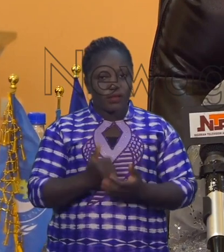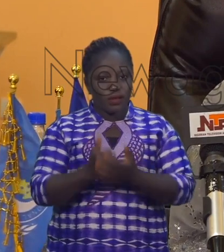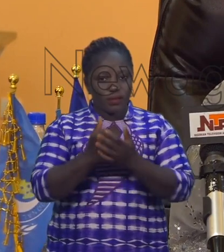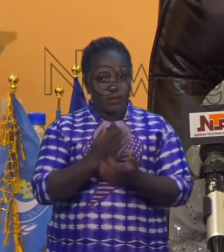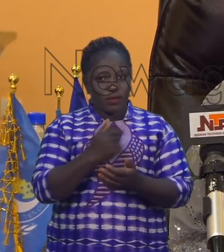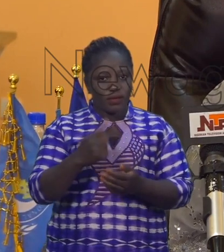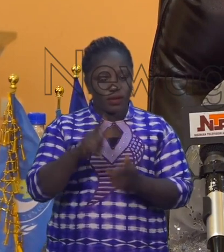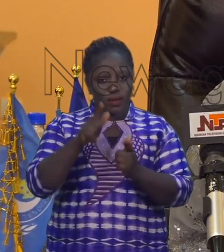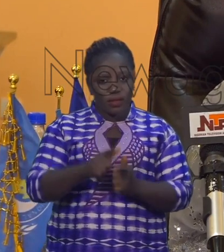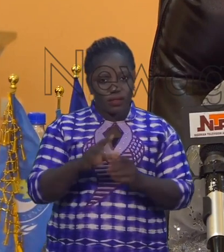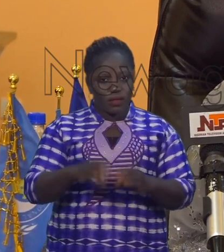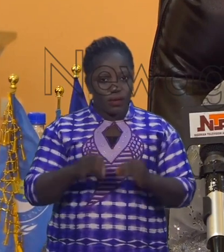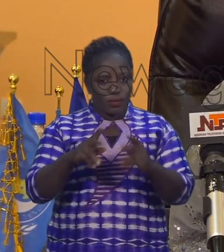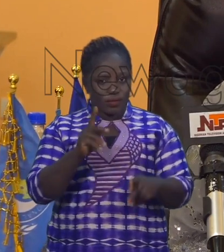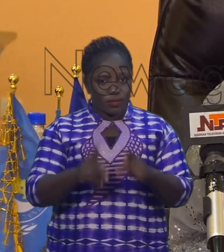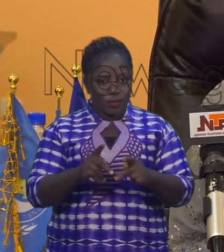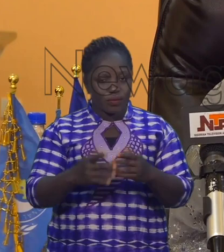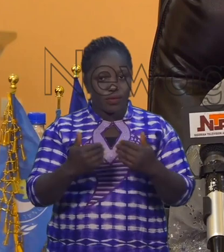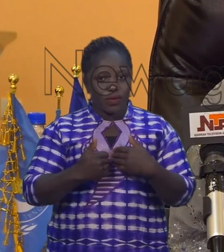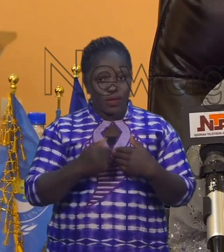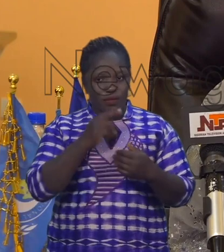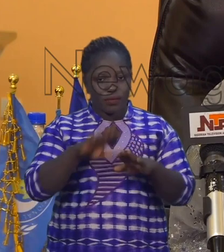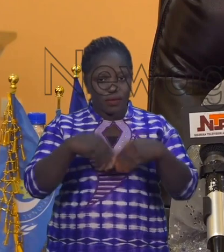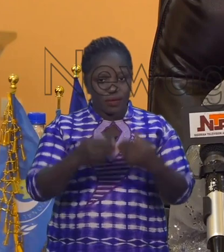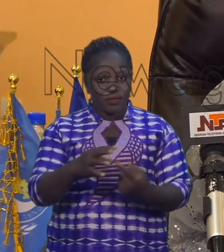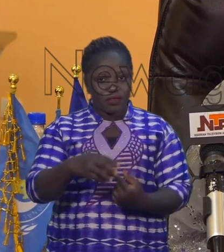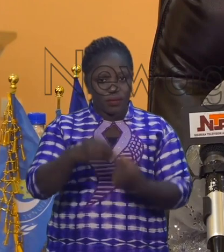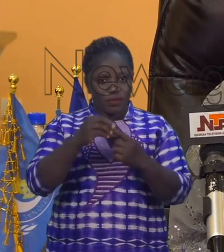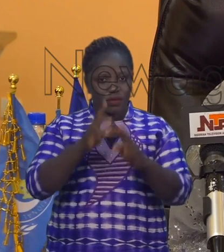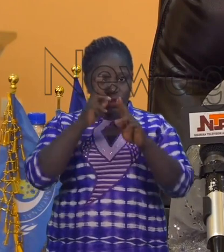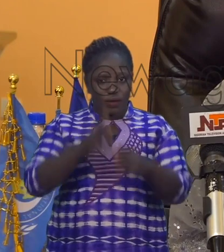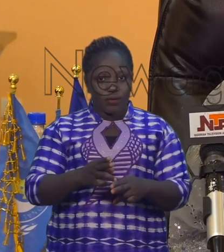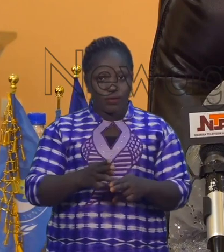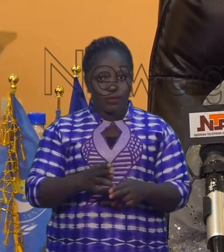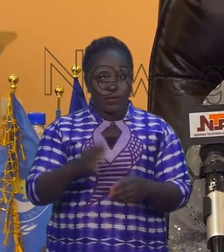privilege and honor that we are given this